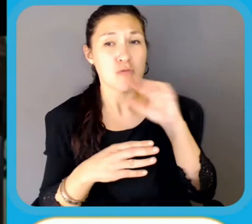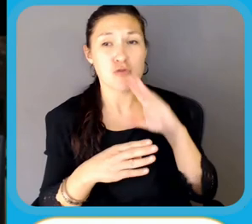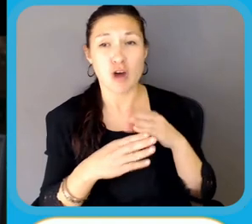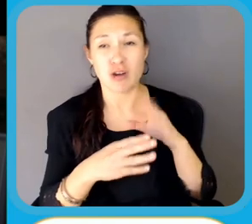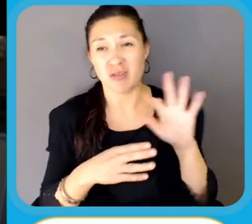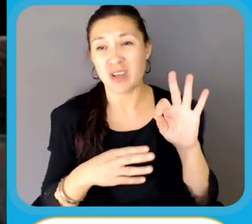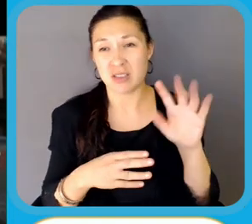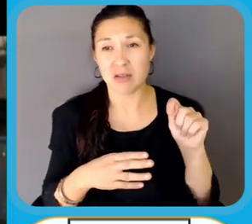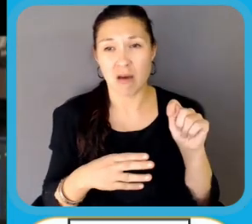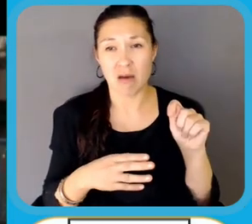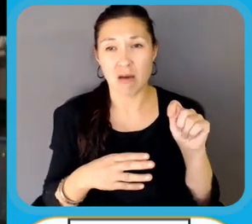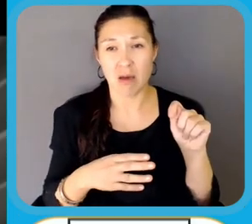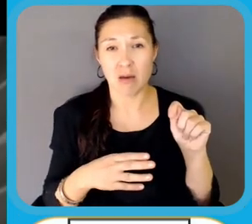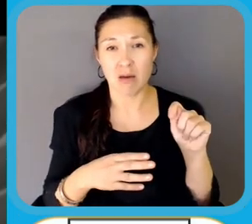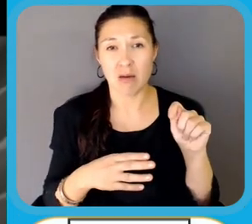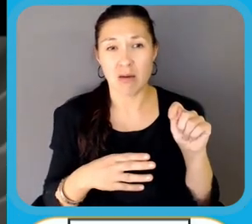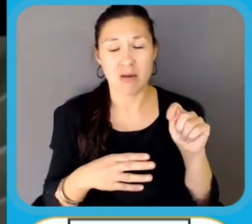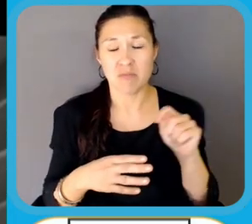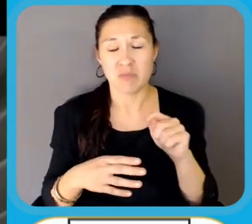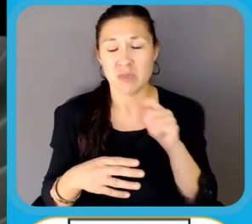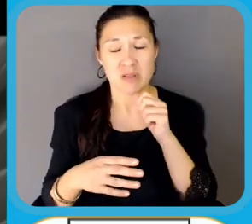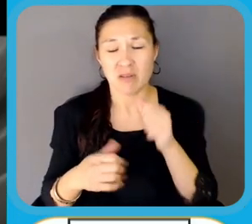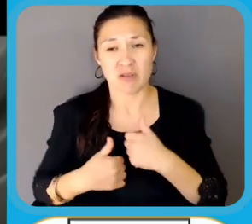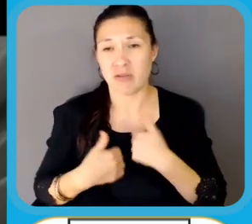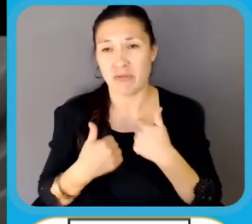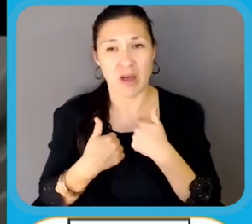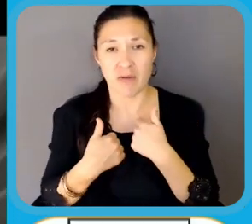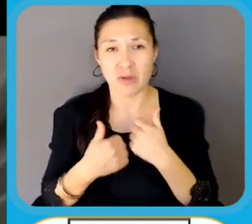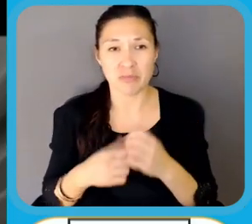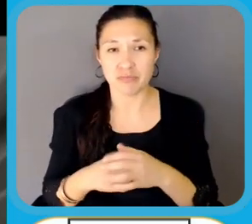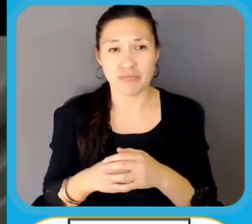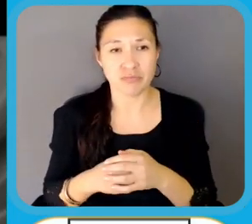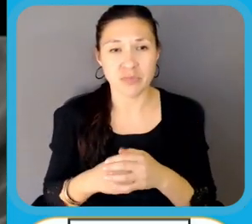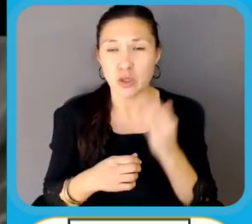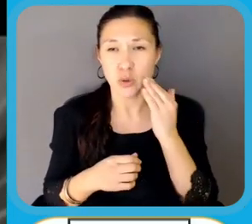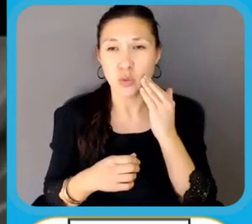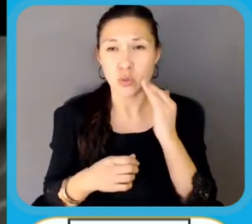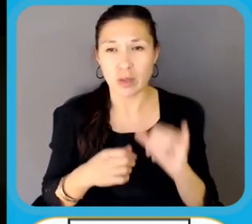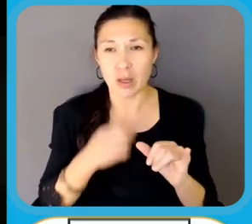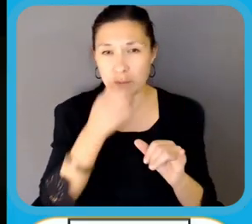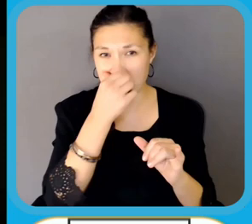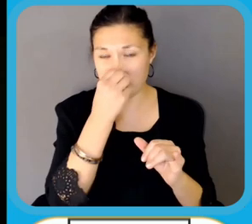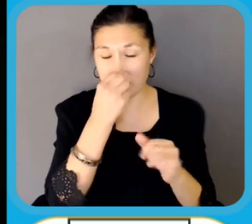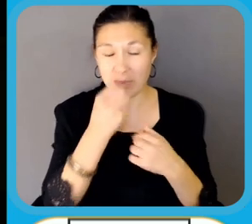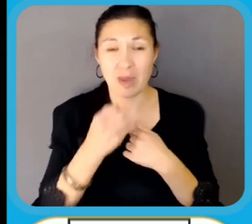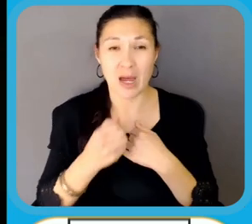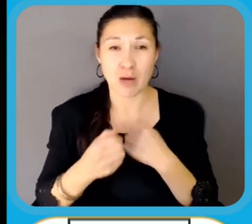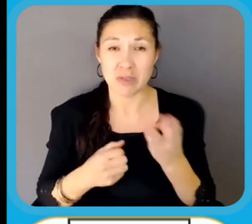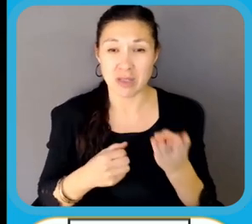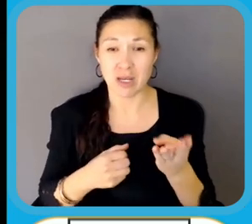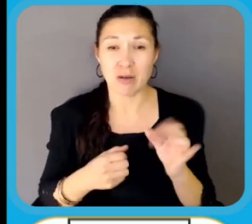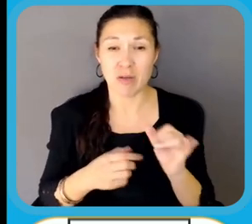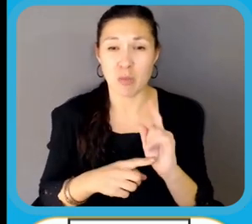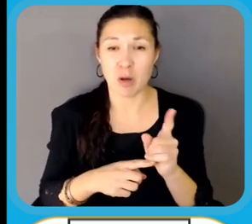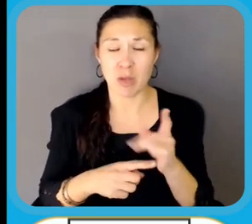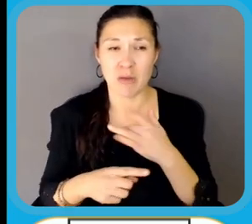He knew he wasn't going to survive. And being in that room at that moment brought tears to my eyes.